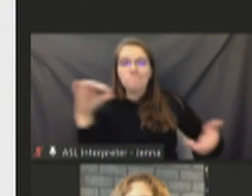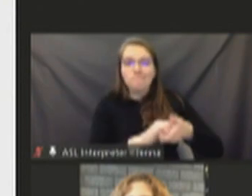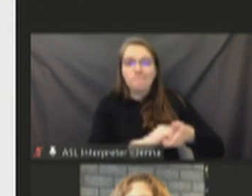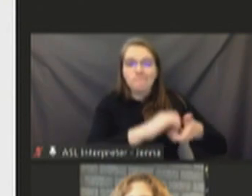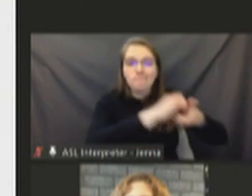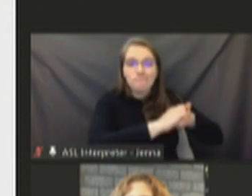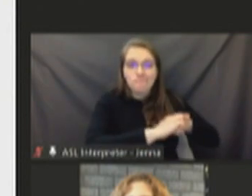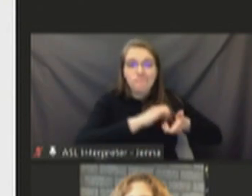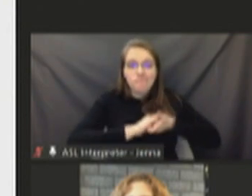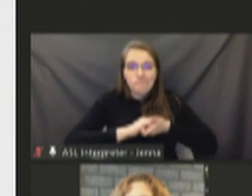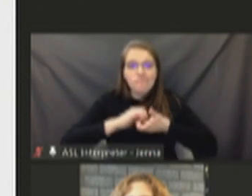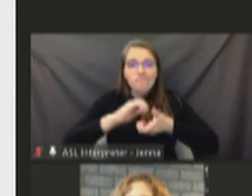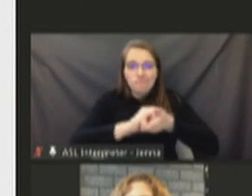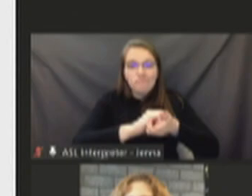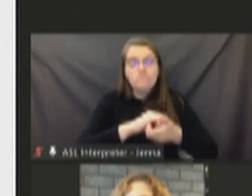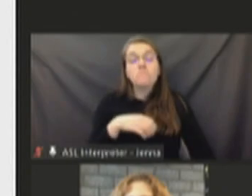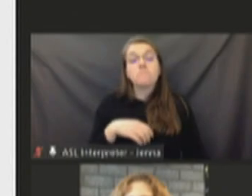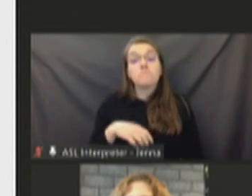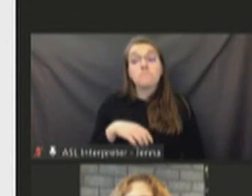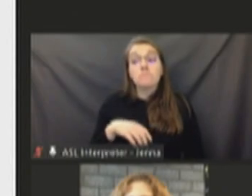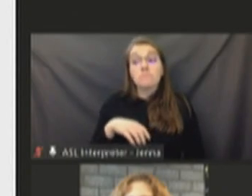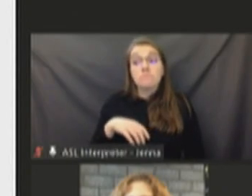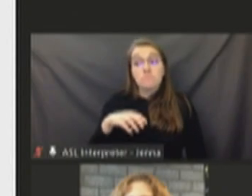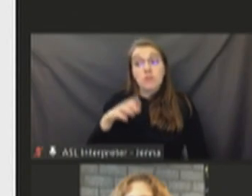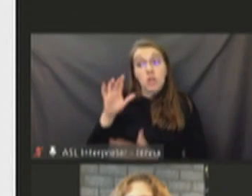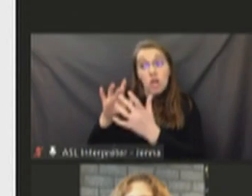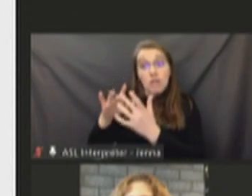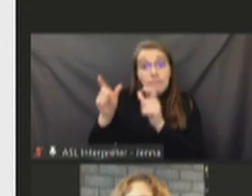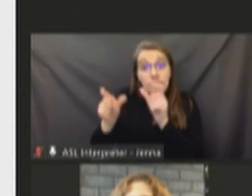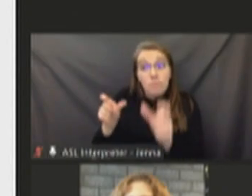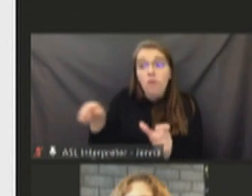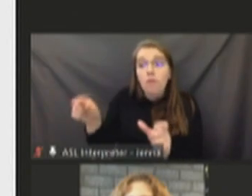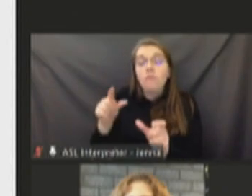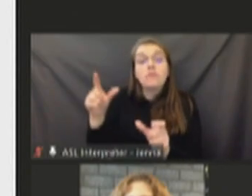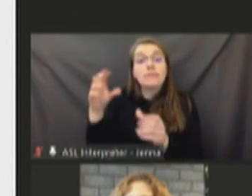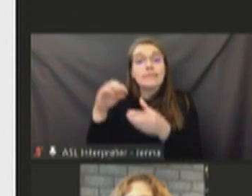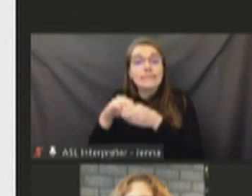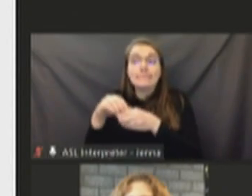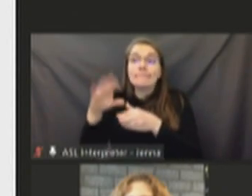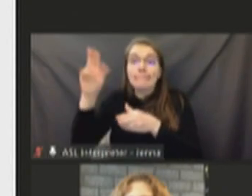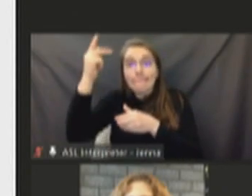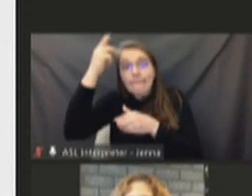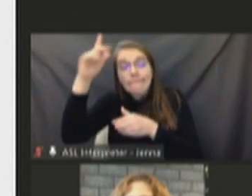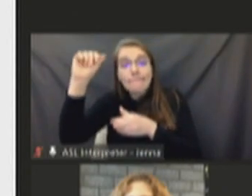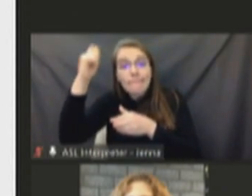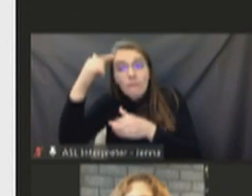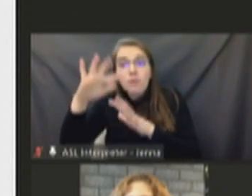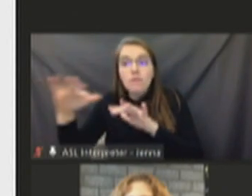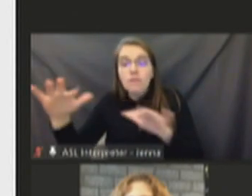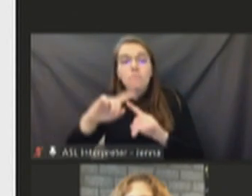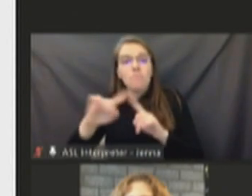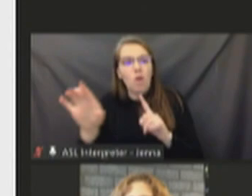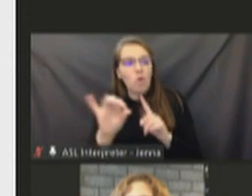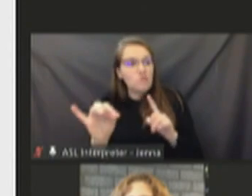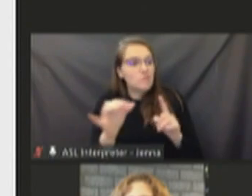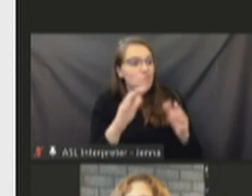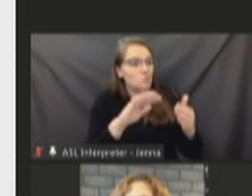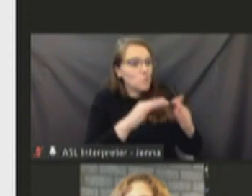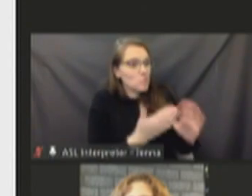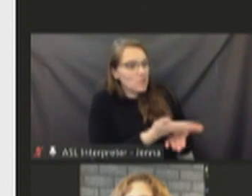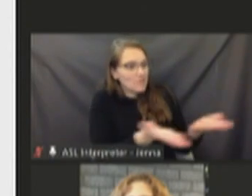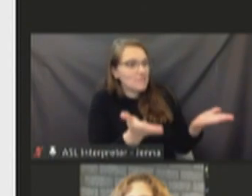having contacts not only in government and in different sectors, but also underground with different community members actually living the